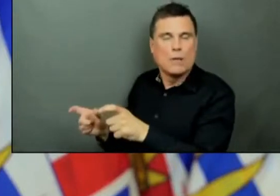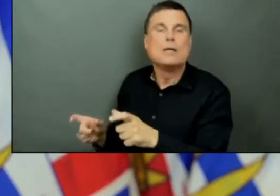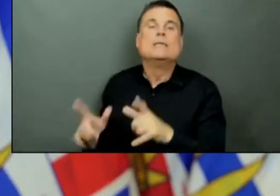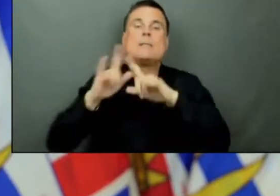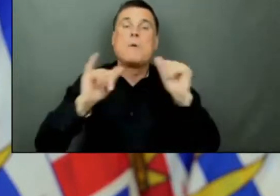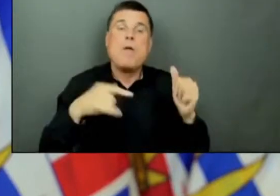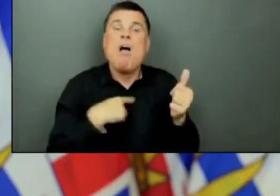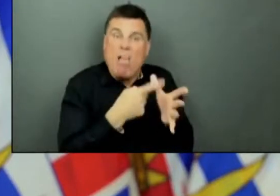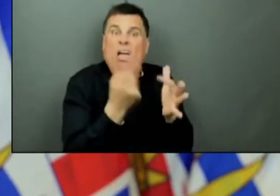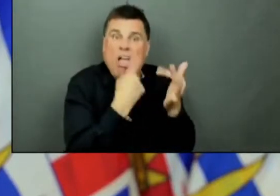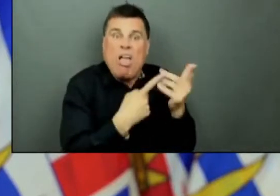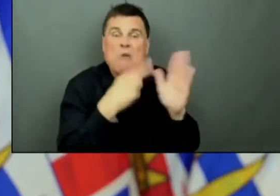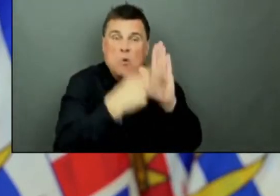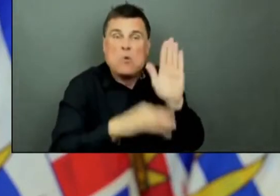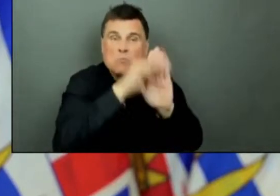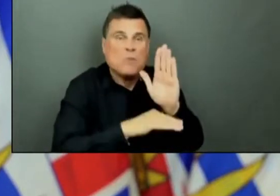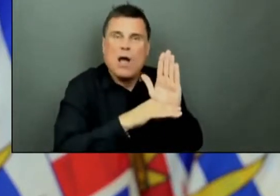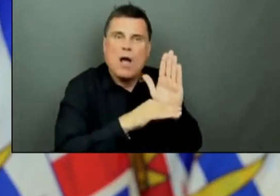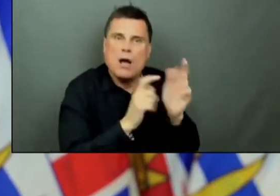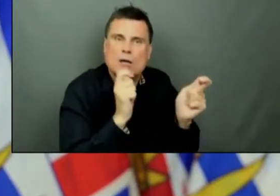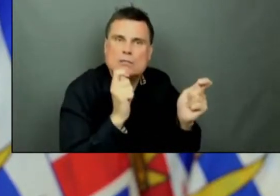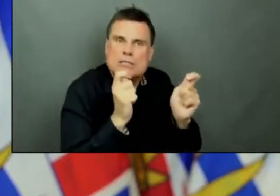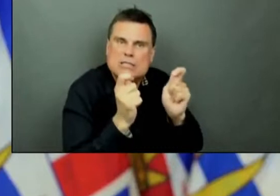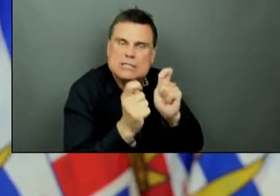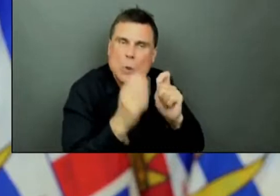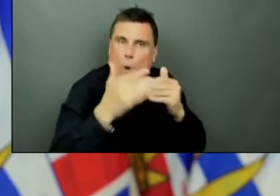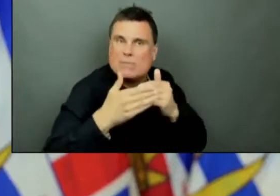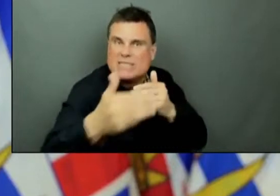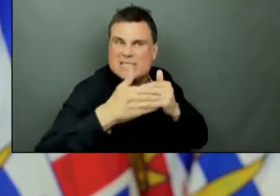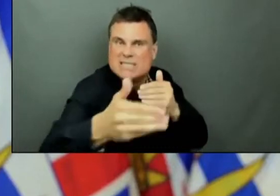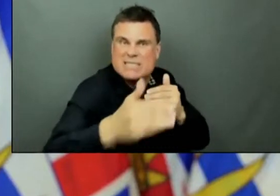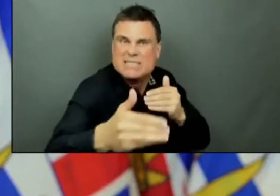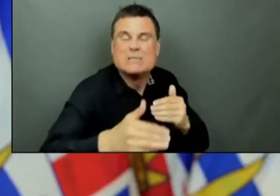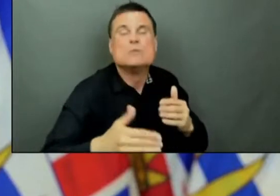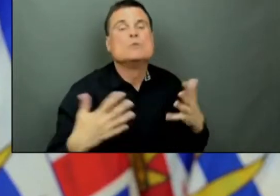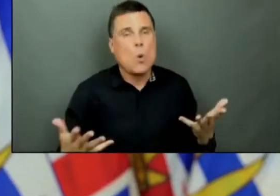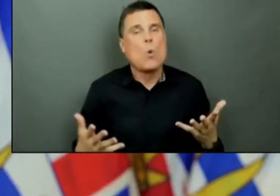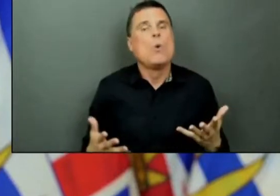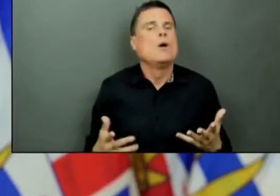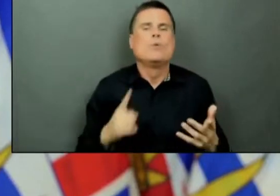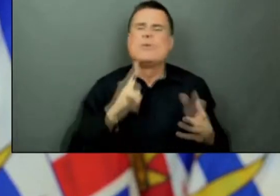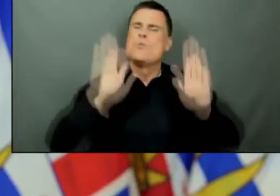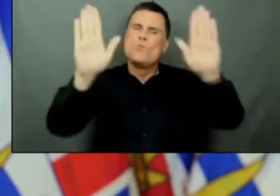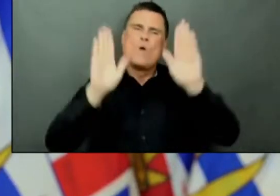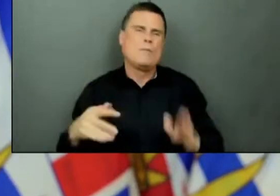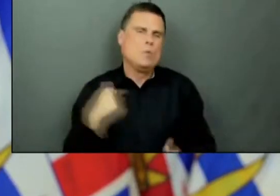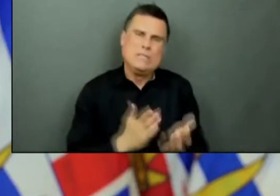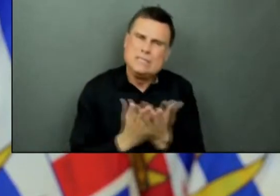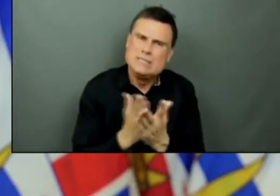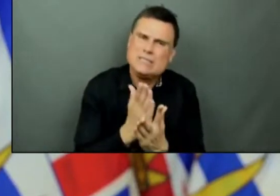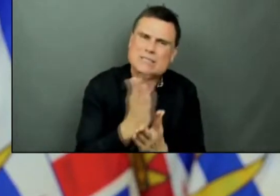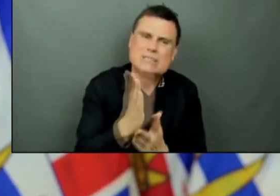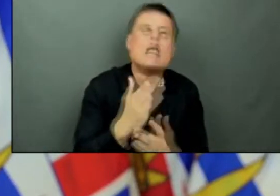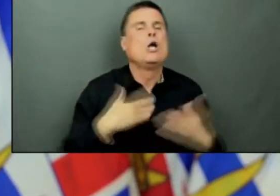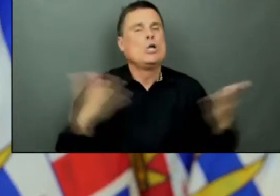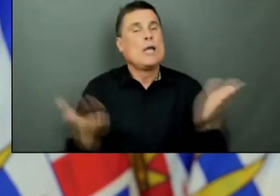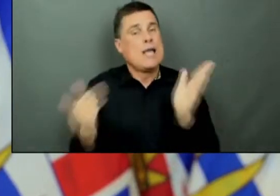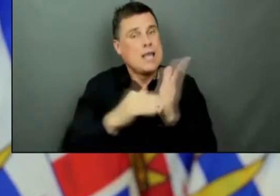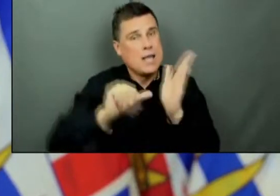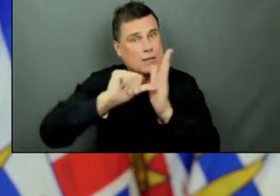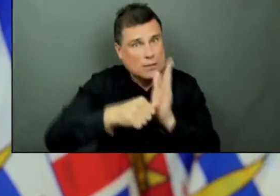now. We're making incredible progress by registering, booking, getting immunized, staying